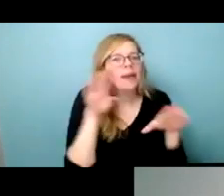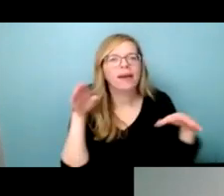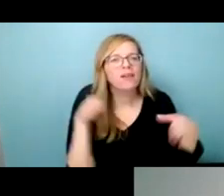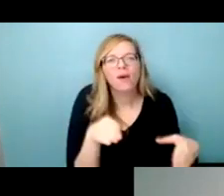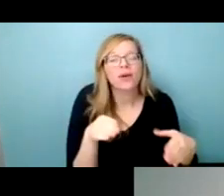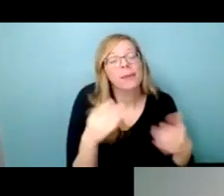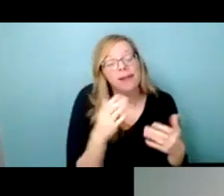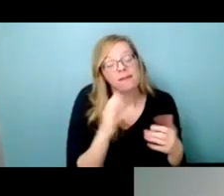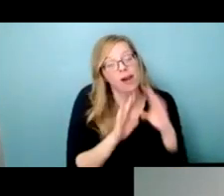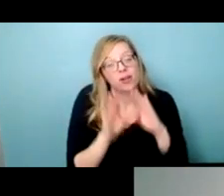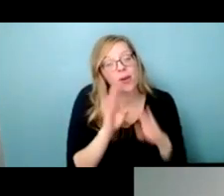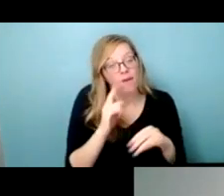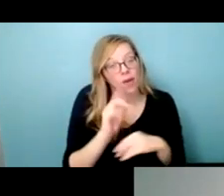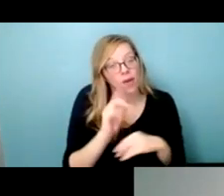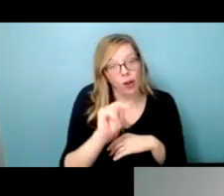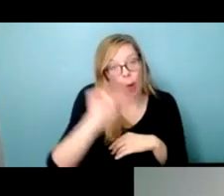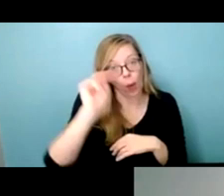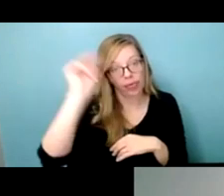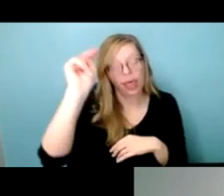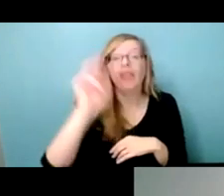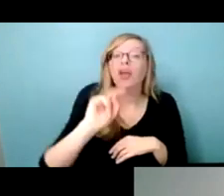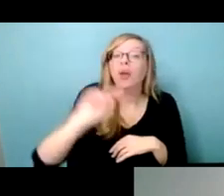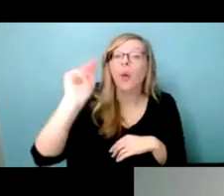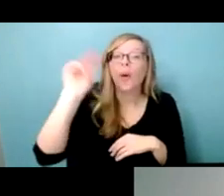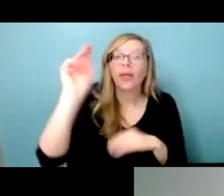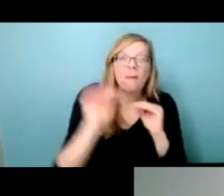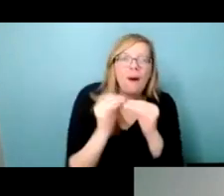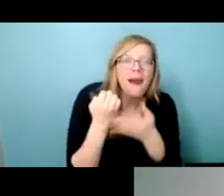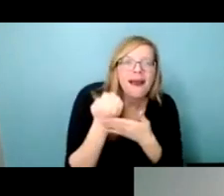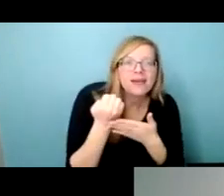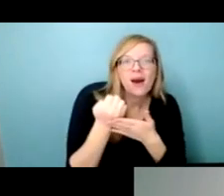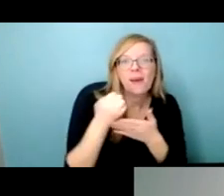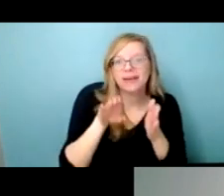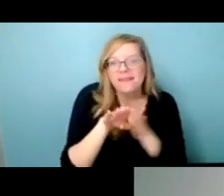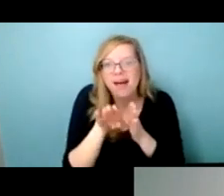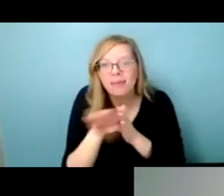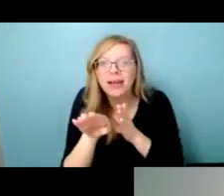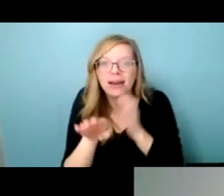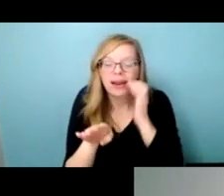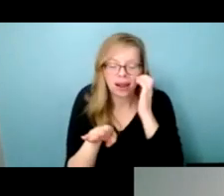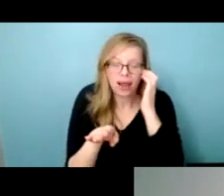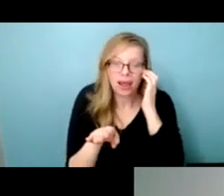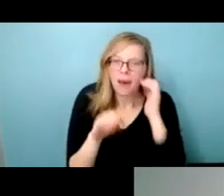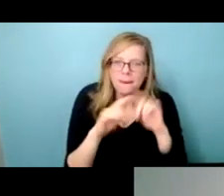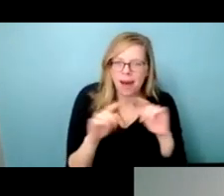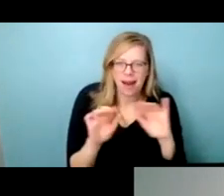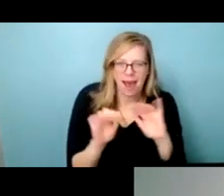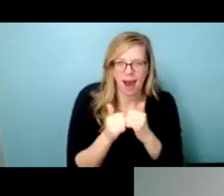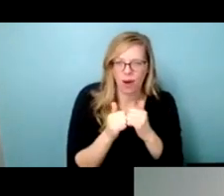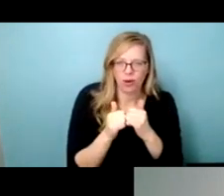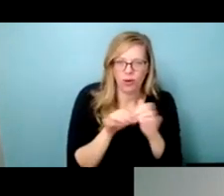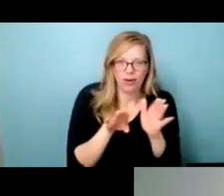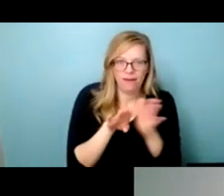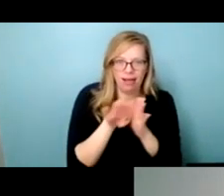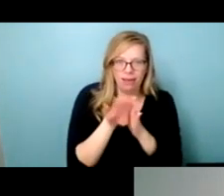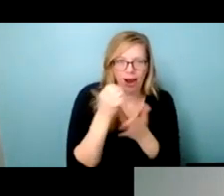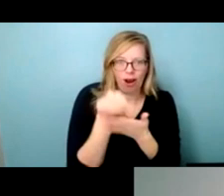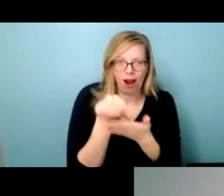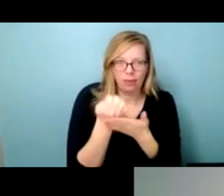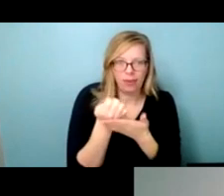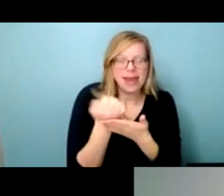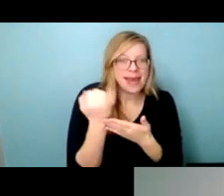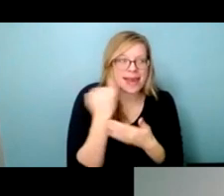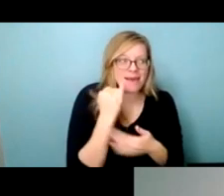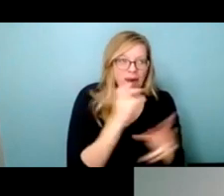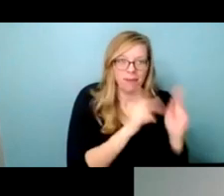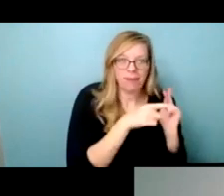in the North, because a huge push in the North has been this economic development. But how do you develop economy if your people aren't safe